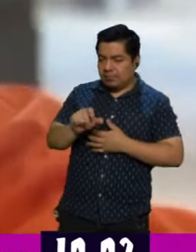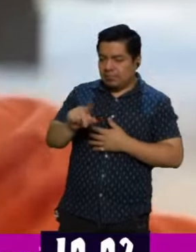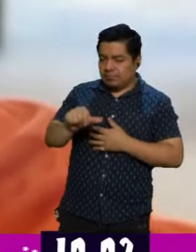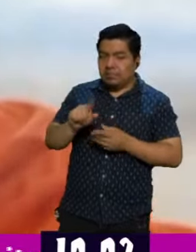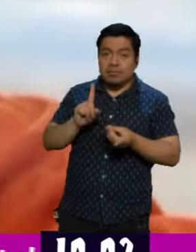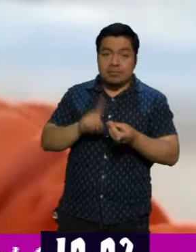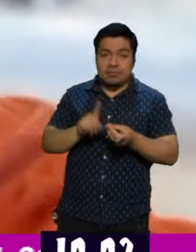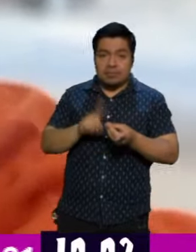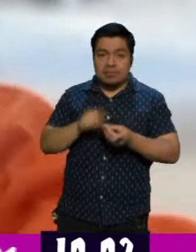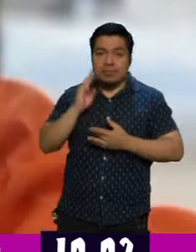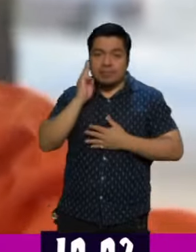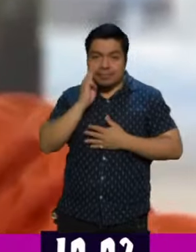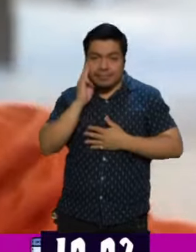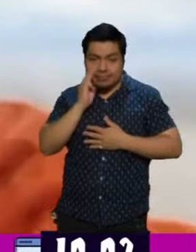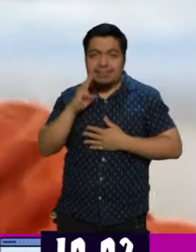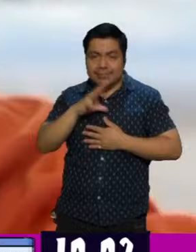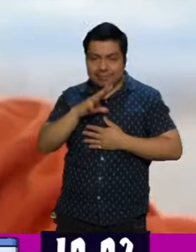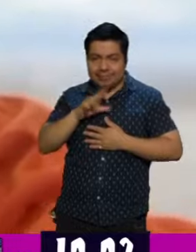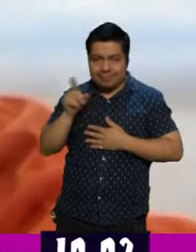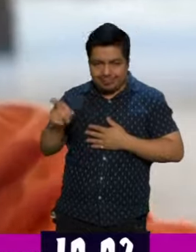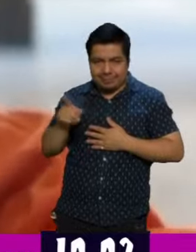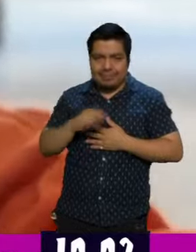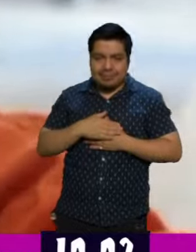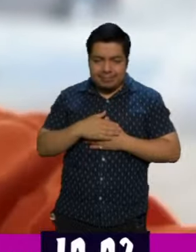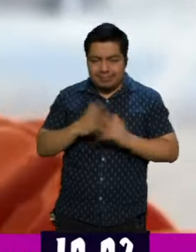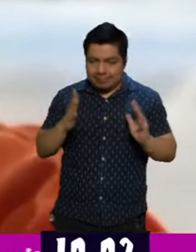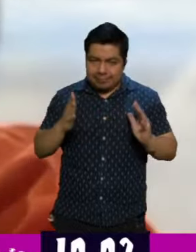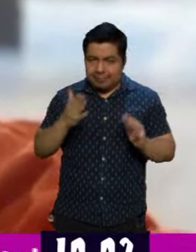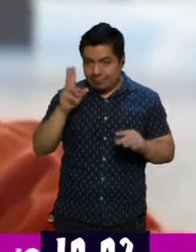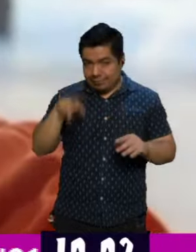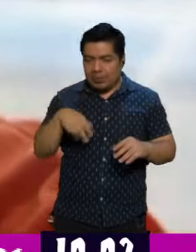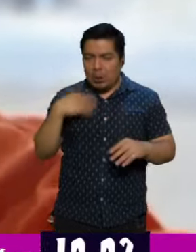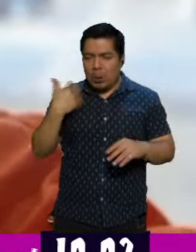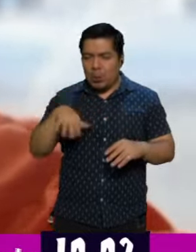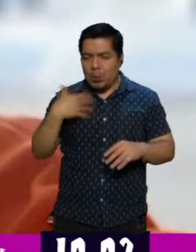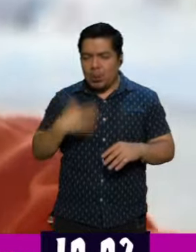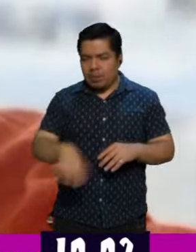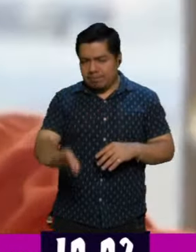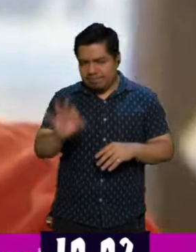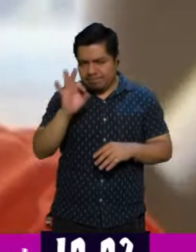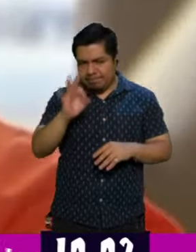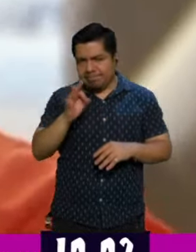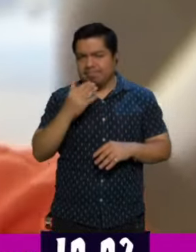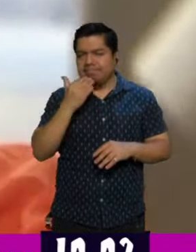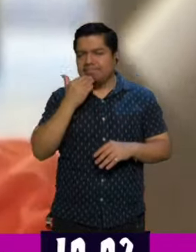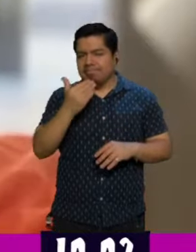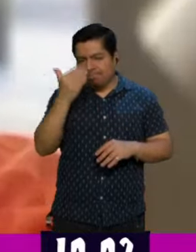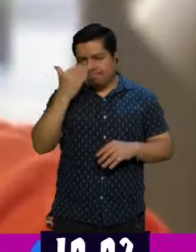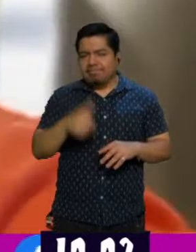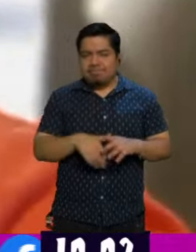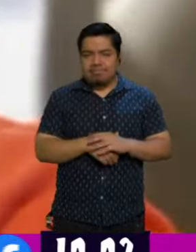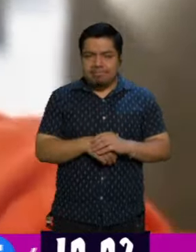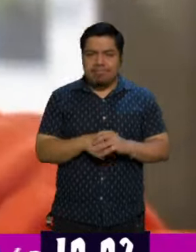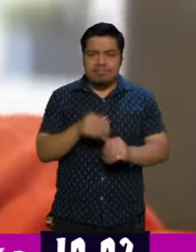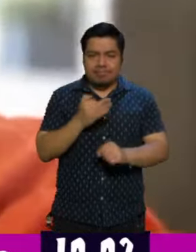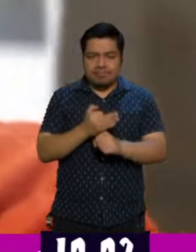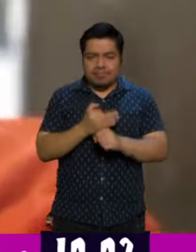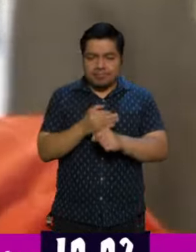encuentran en la plataforma de Apple TV Plus, así que creo que no se van a decepcionar. Un buen regalo para